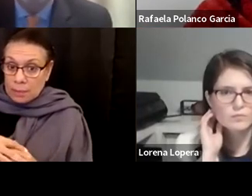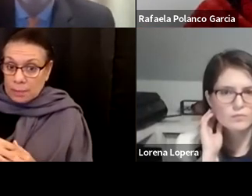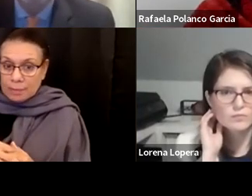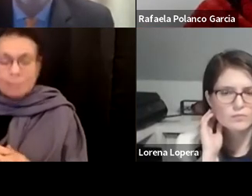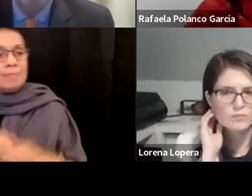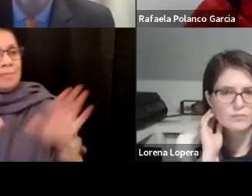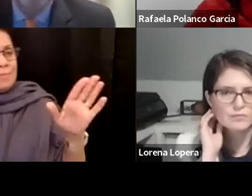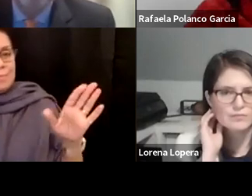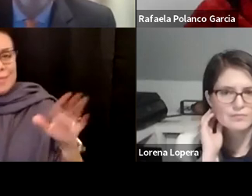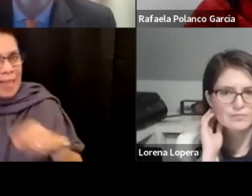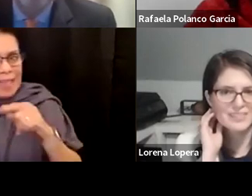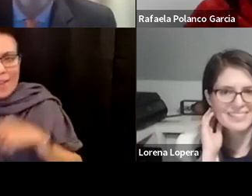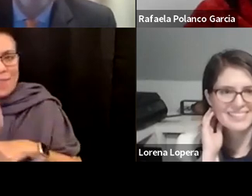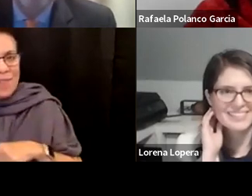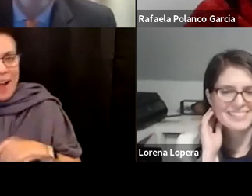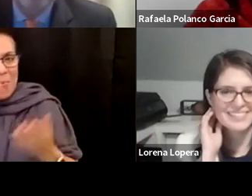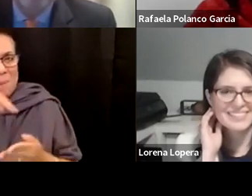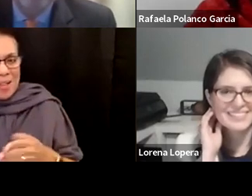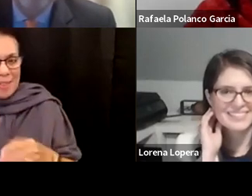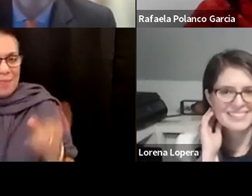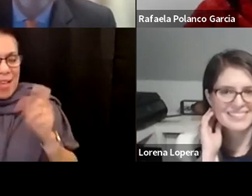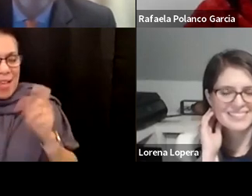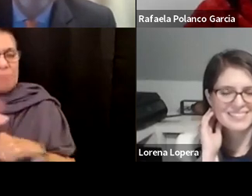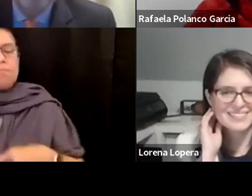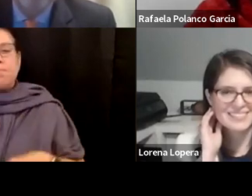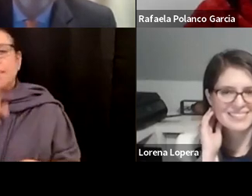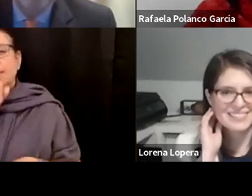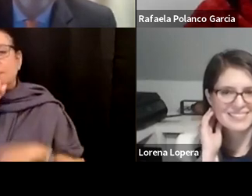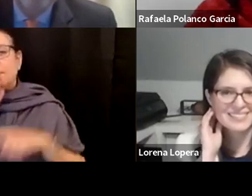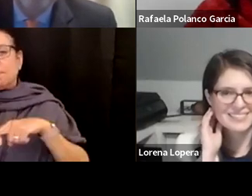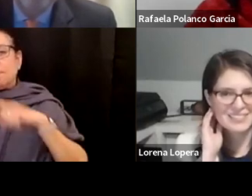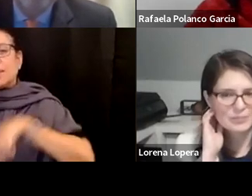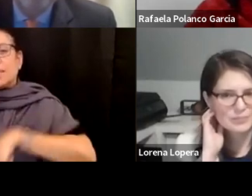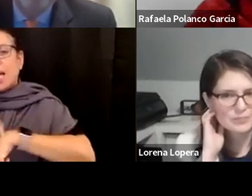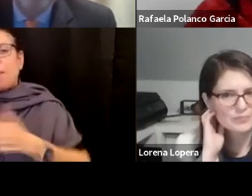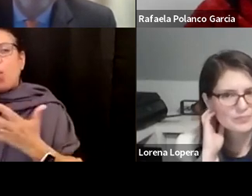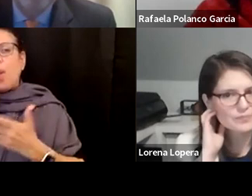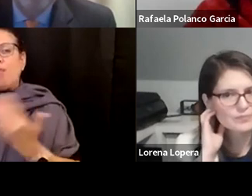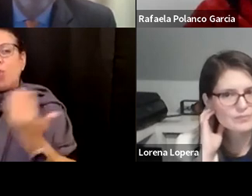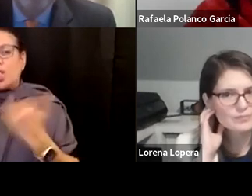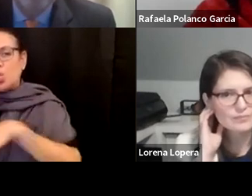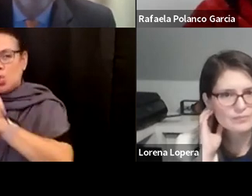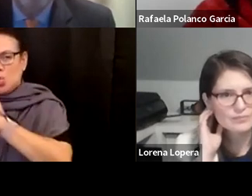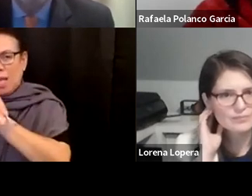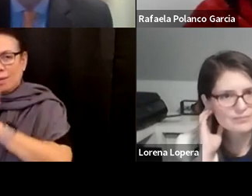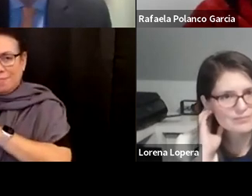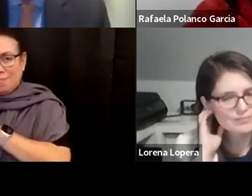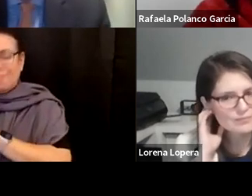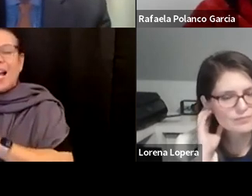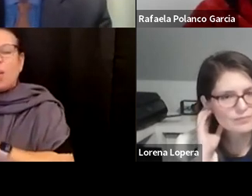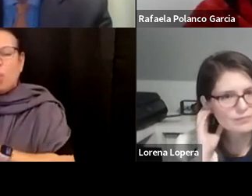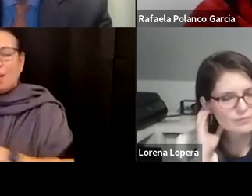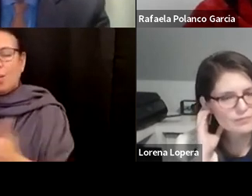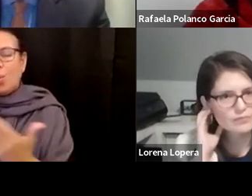sorry i can never find the buttons fast enough i will um if it's okay i'll reserve my uh my time for the presentation tonight we'll dork out and talk all about this stuff in a few